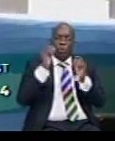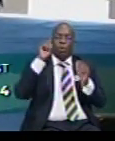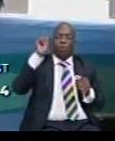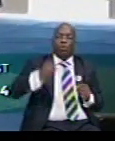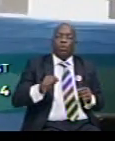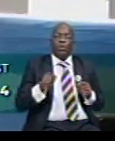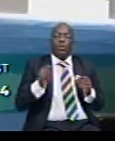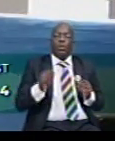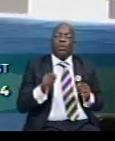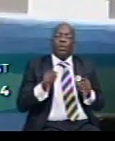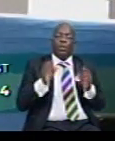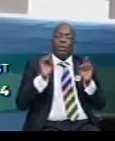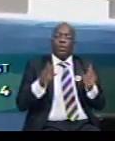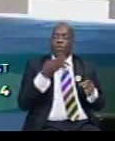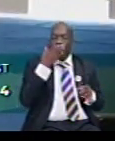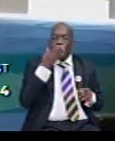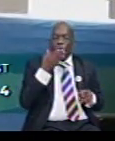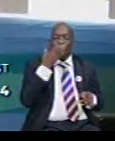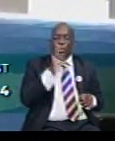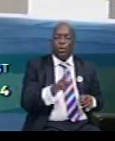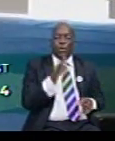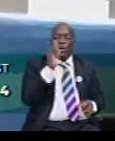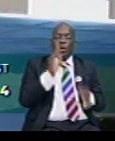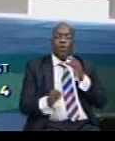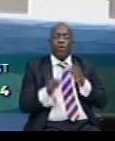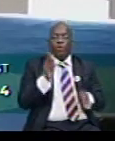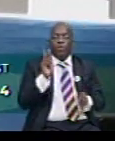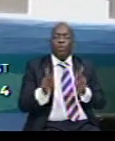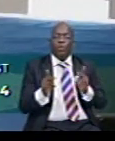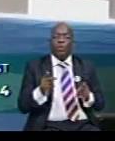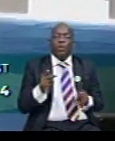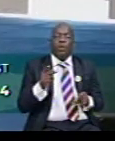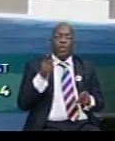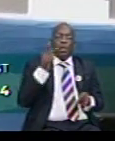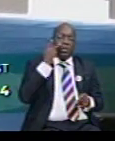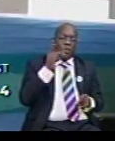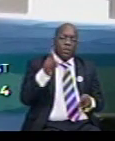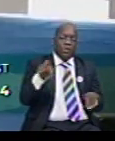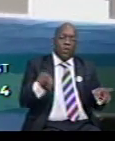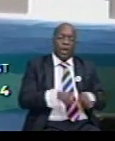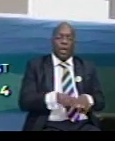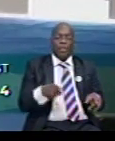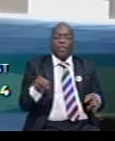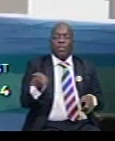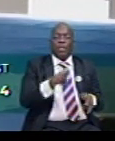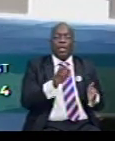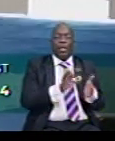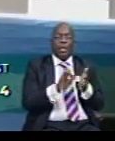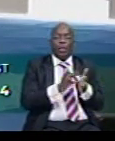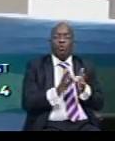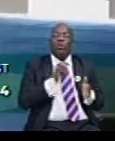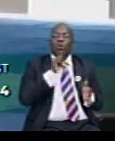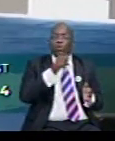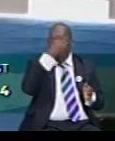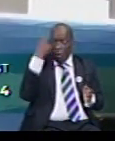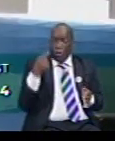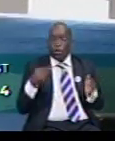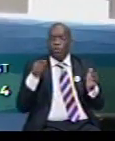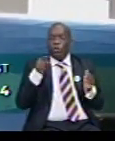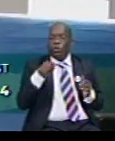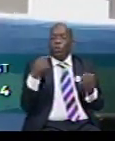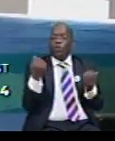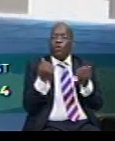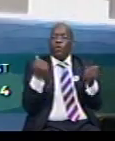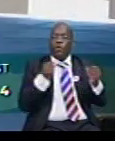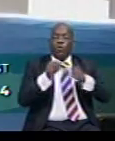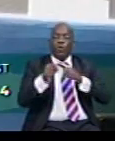if the people count you as their enemy, not because you are fighting on mundane things, but